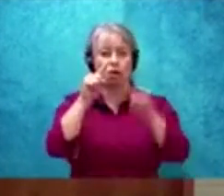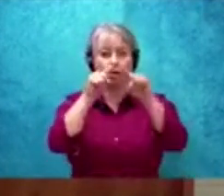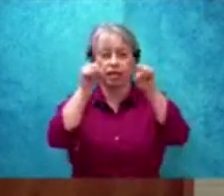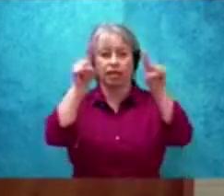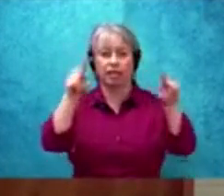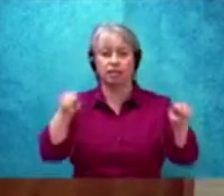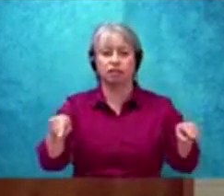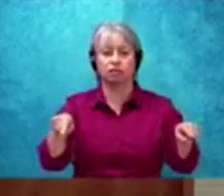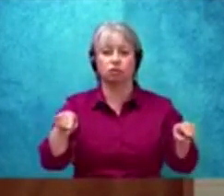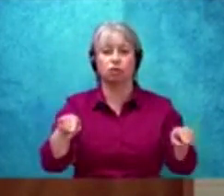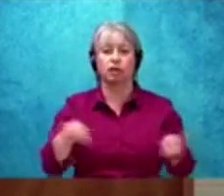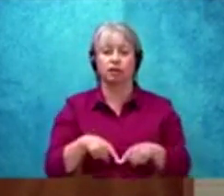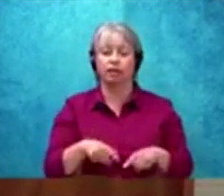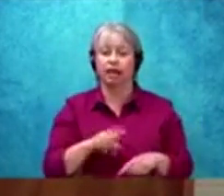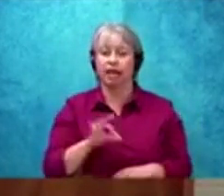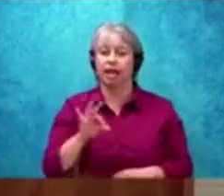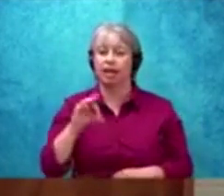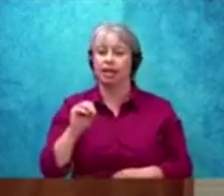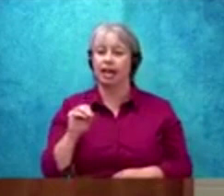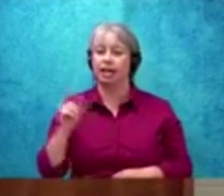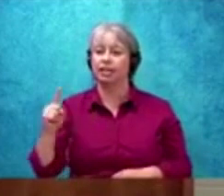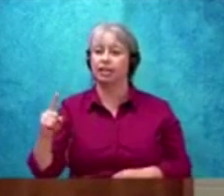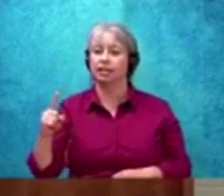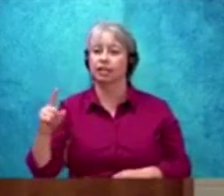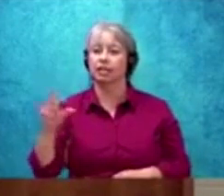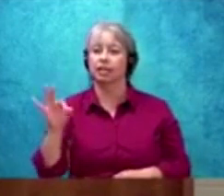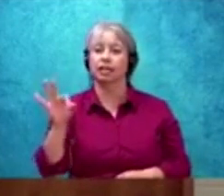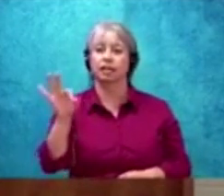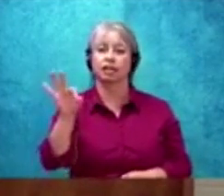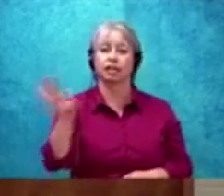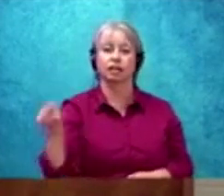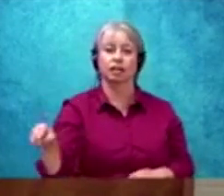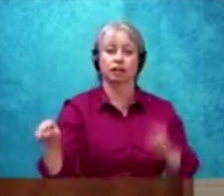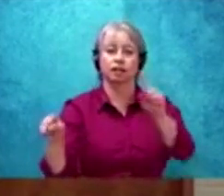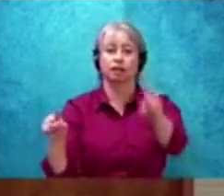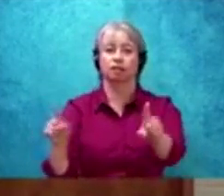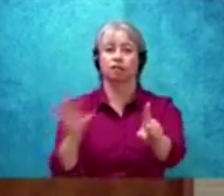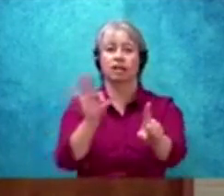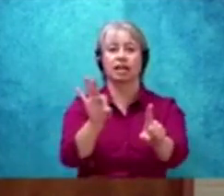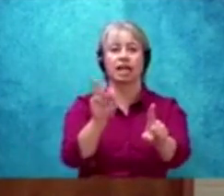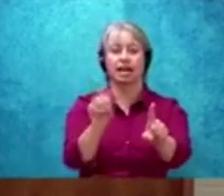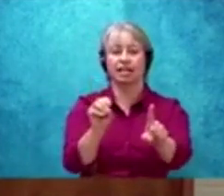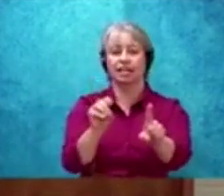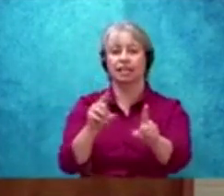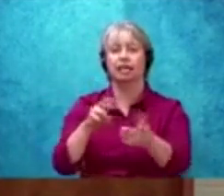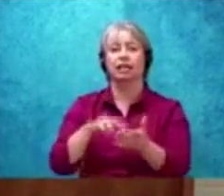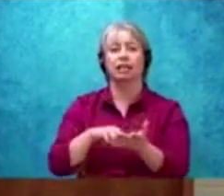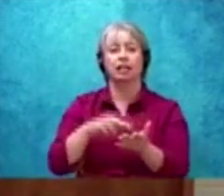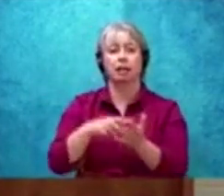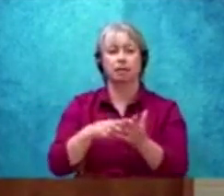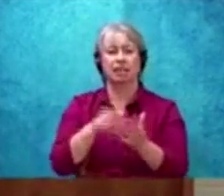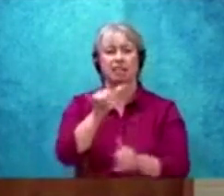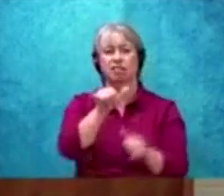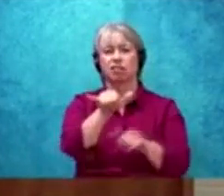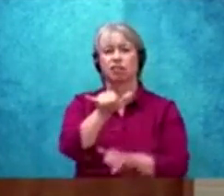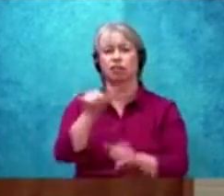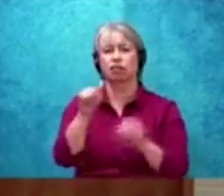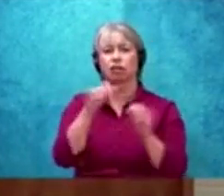have 90 feet here and we have 90 feet here. That means the sides are equal. So we already have our